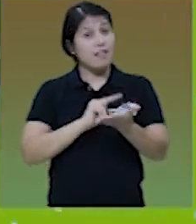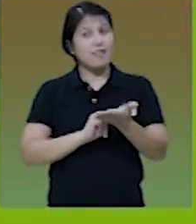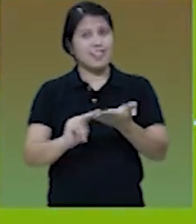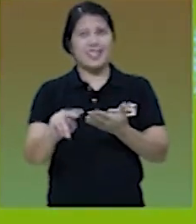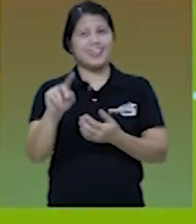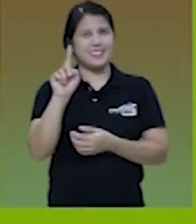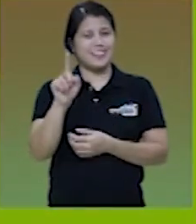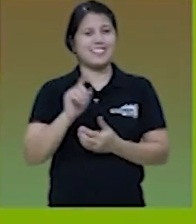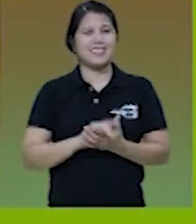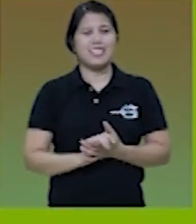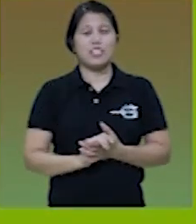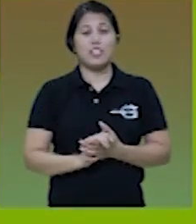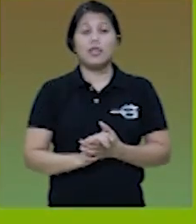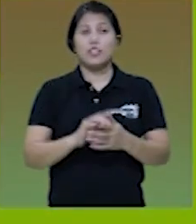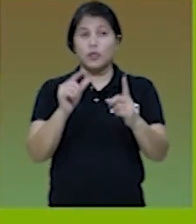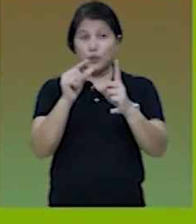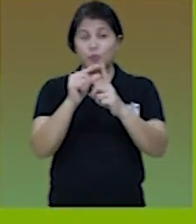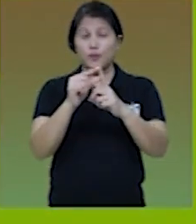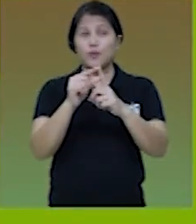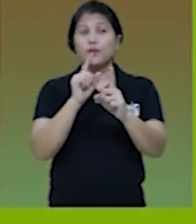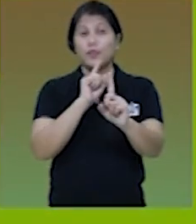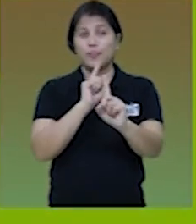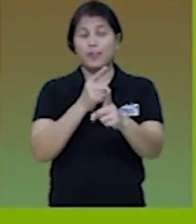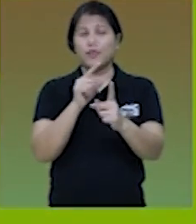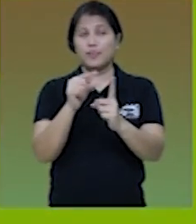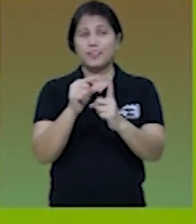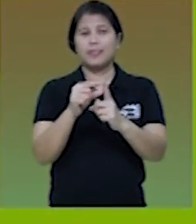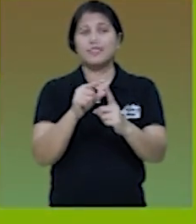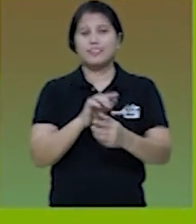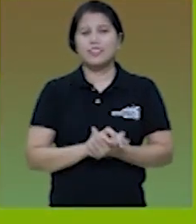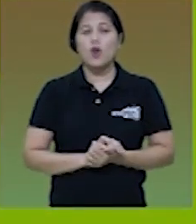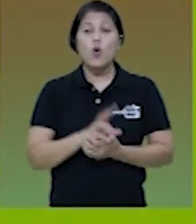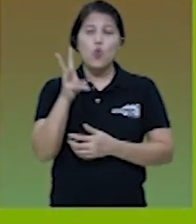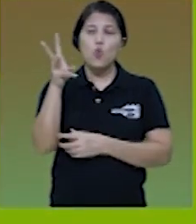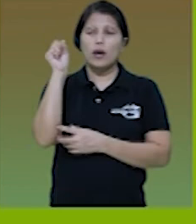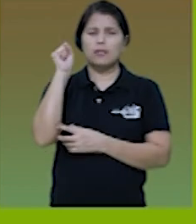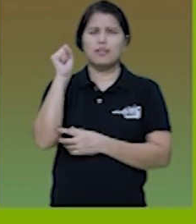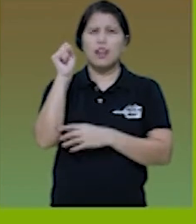Nice one! The correct be verb is was.